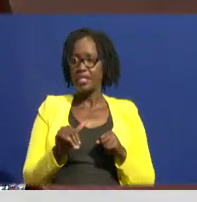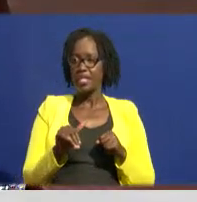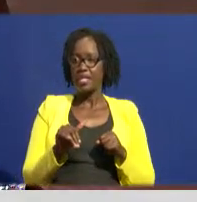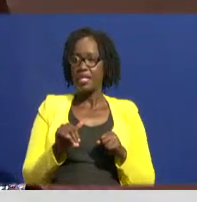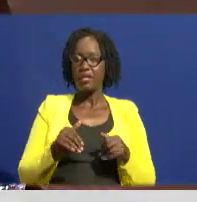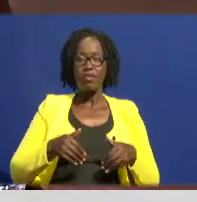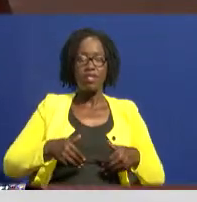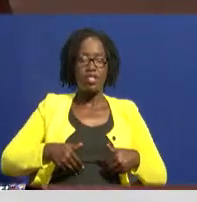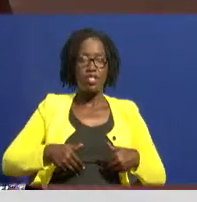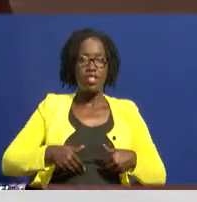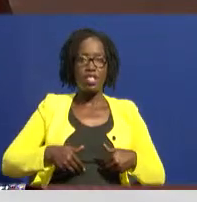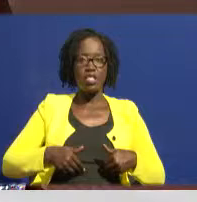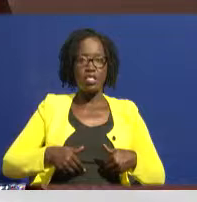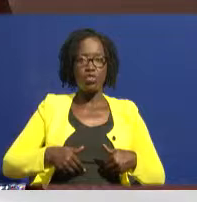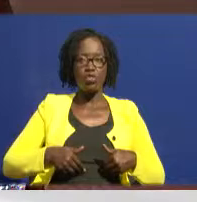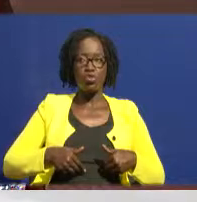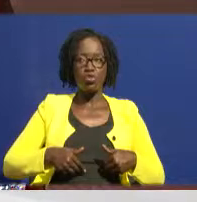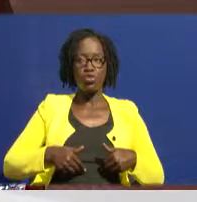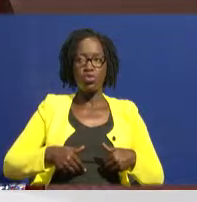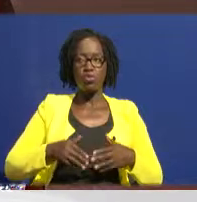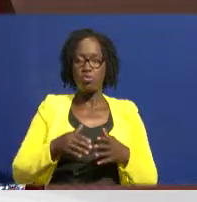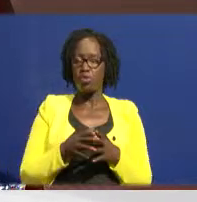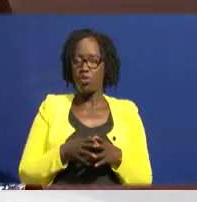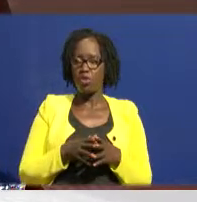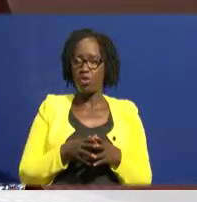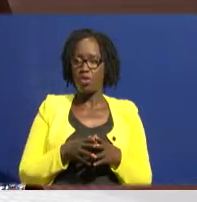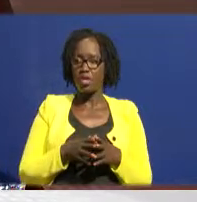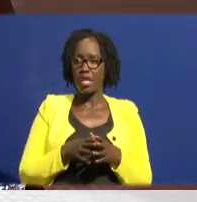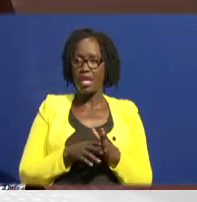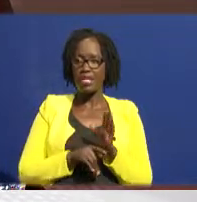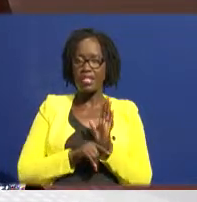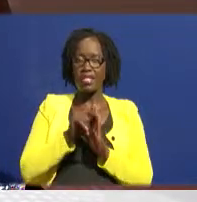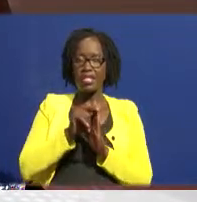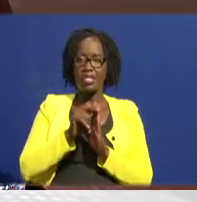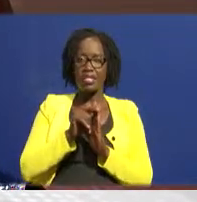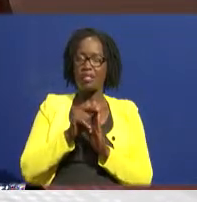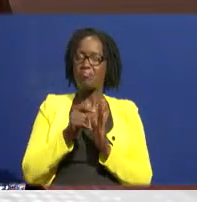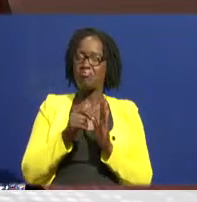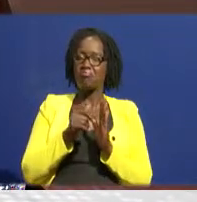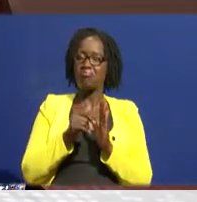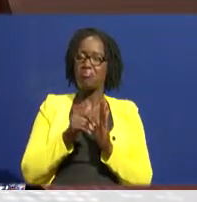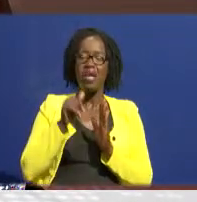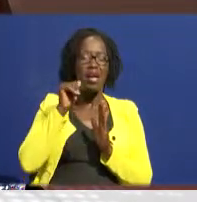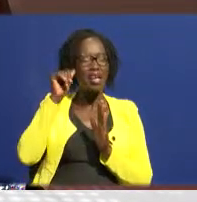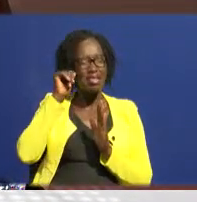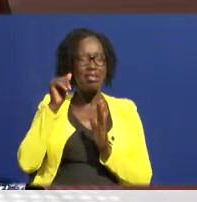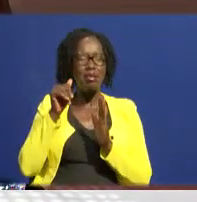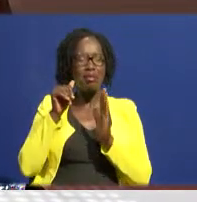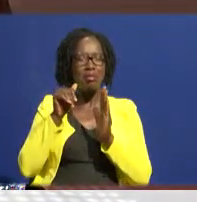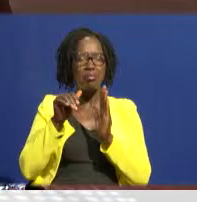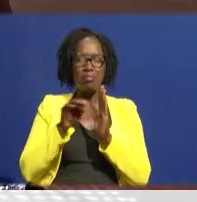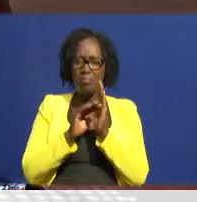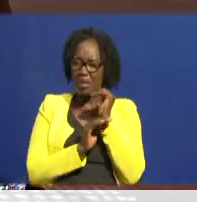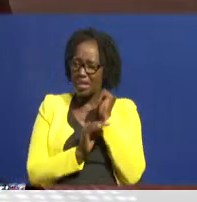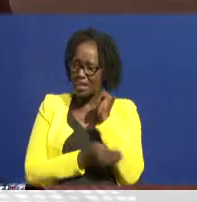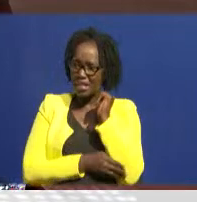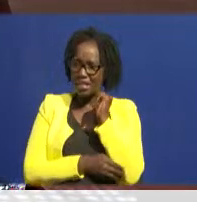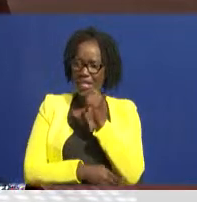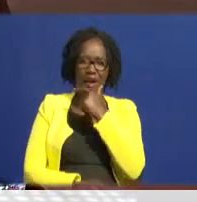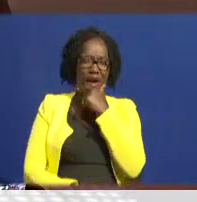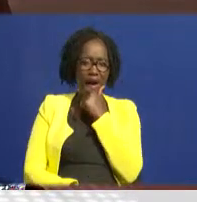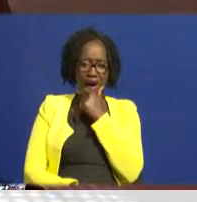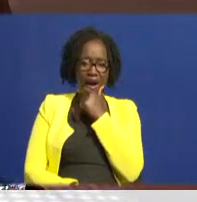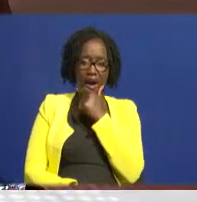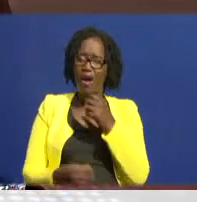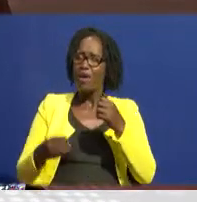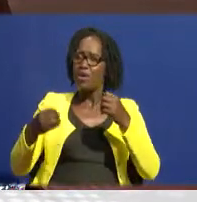teenage pregnancy is a menace in the country, because I believe there was a number that was given that came out,